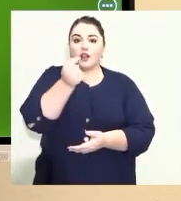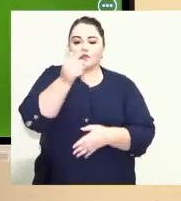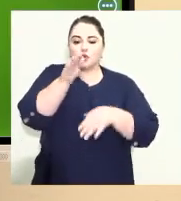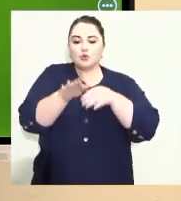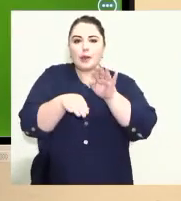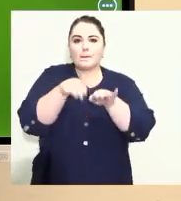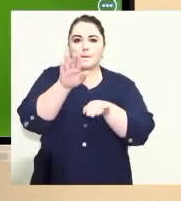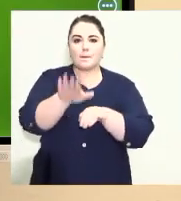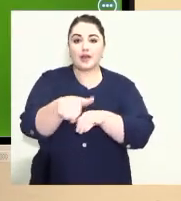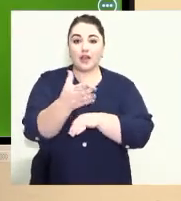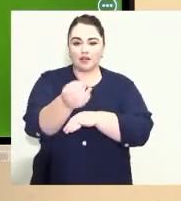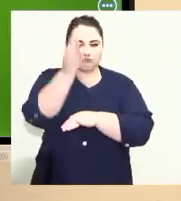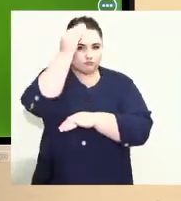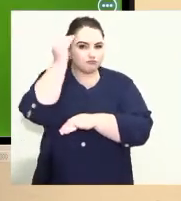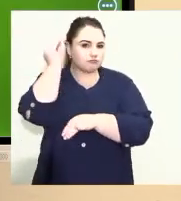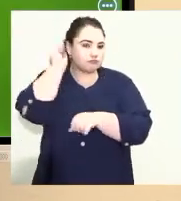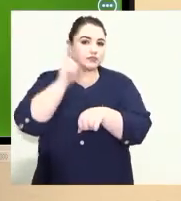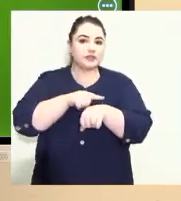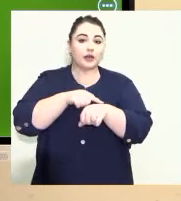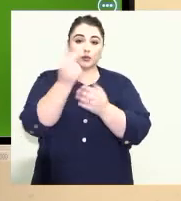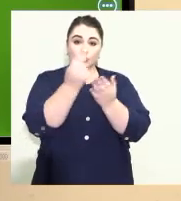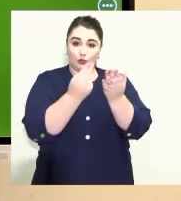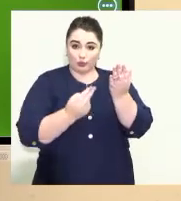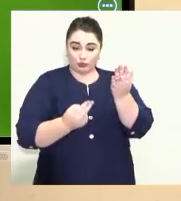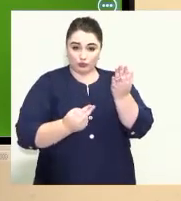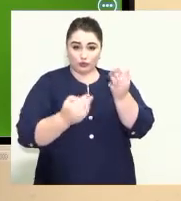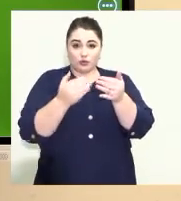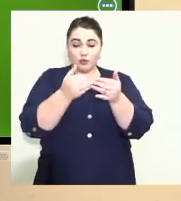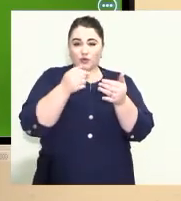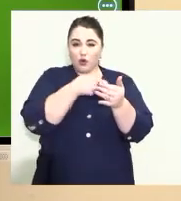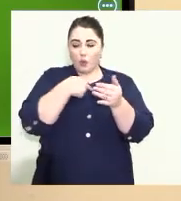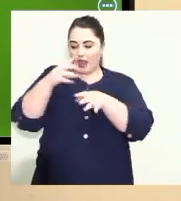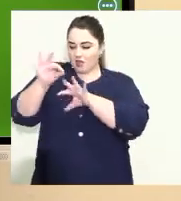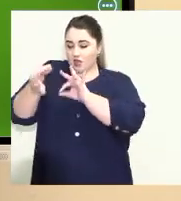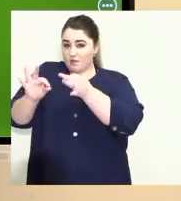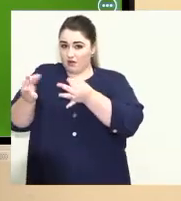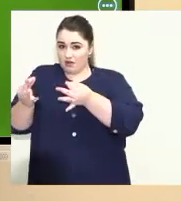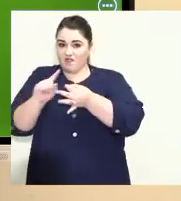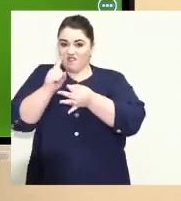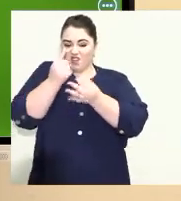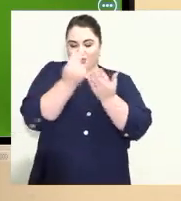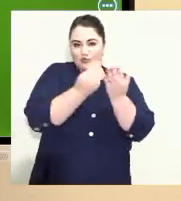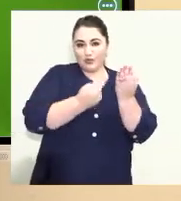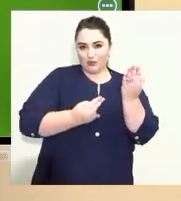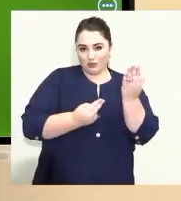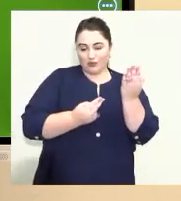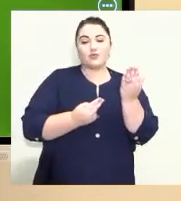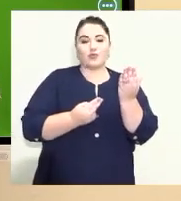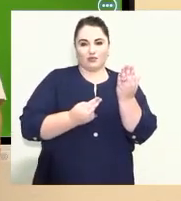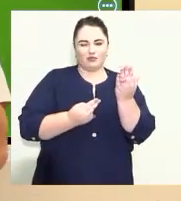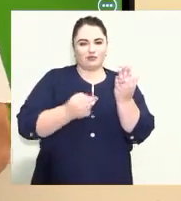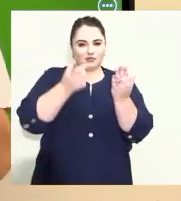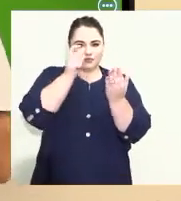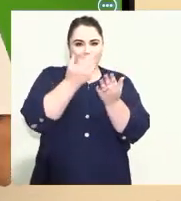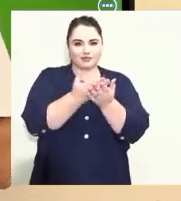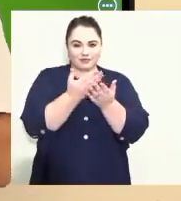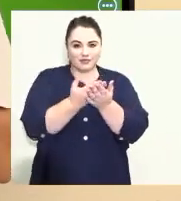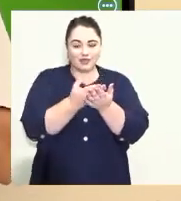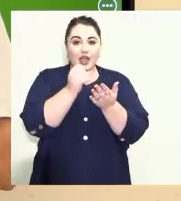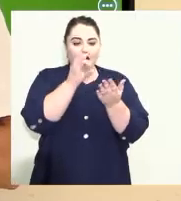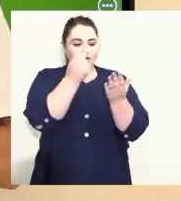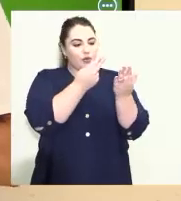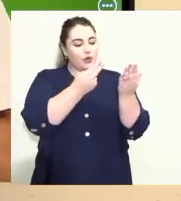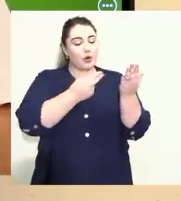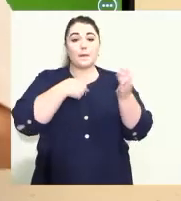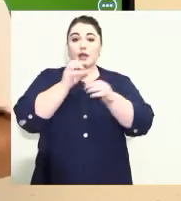a few steps that you need to remember when you draw the graph before we get to the interpretation of the graph. Now, let's look at that. When